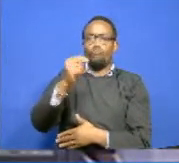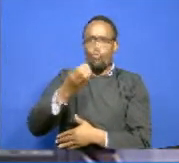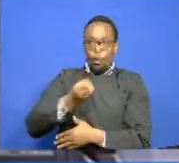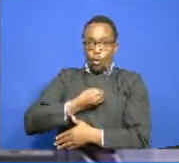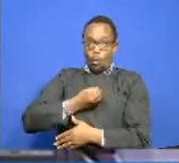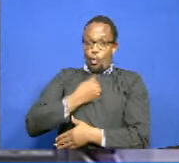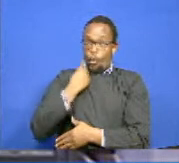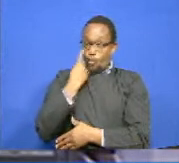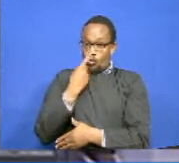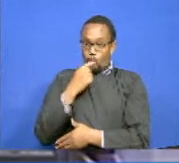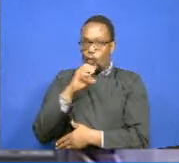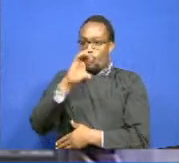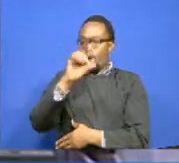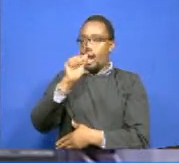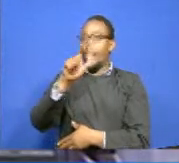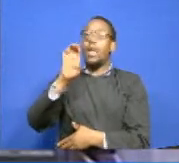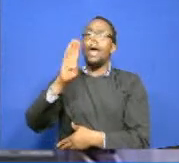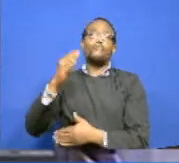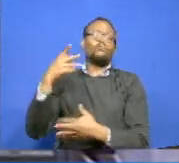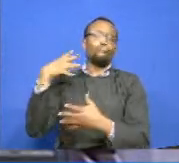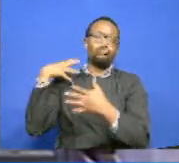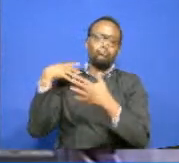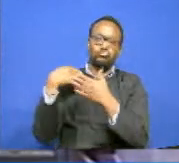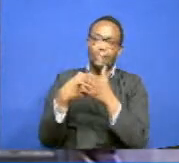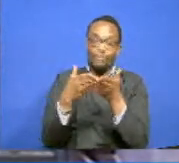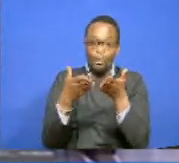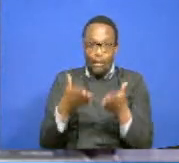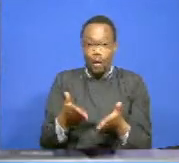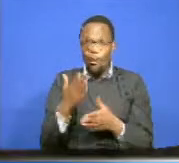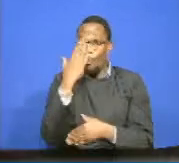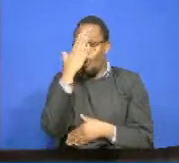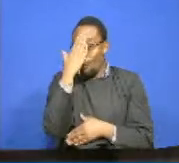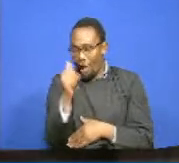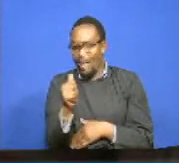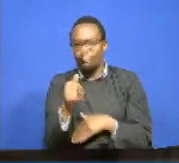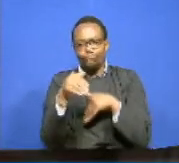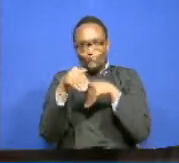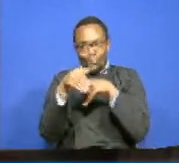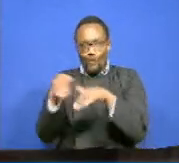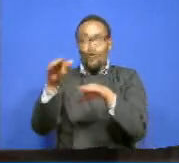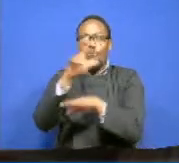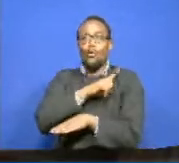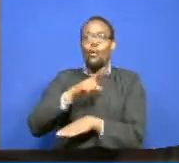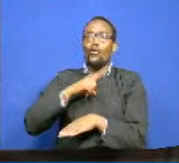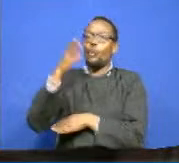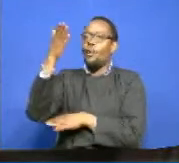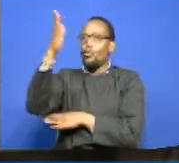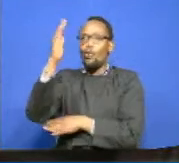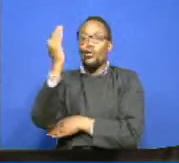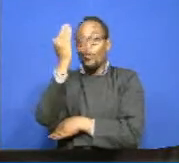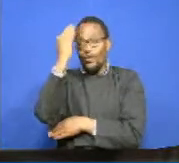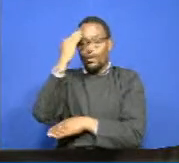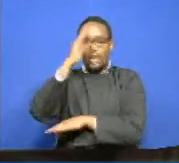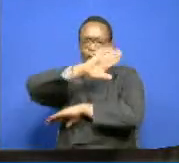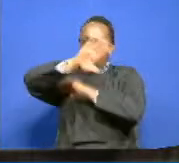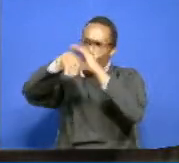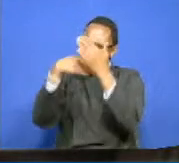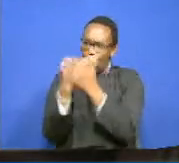of Jephunneh, the Kenizzite, ever since, because he followed the Lord, the God of Israel,